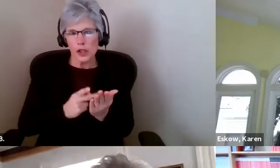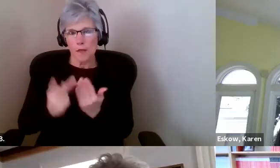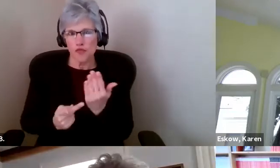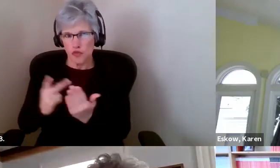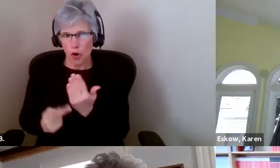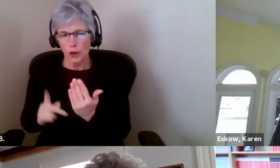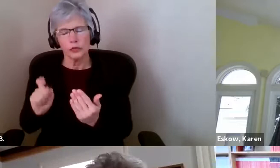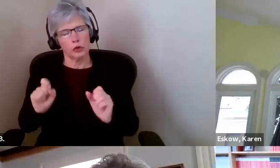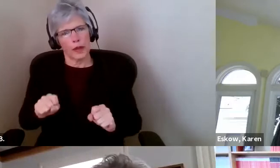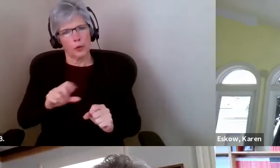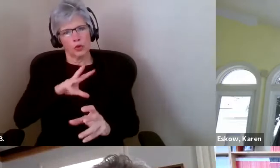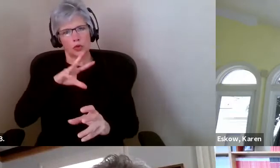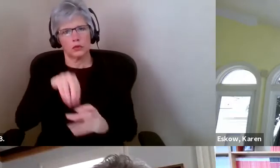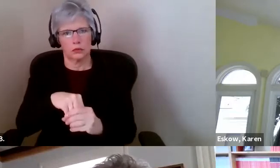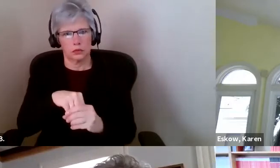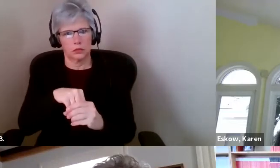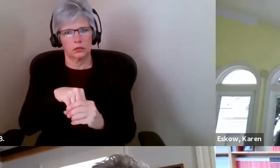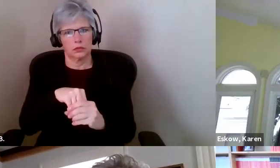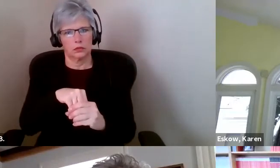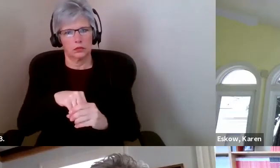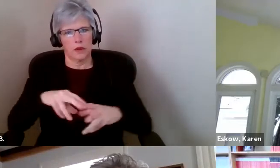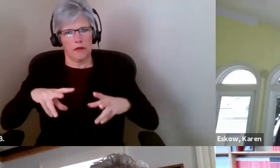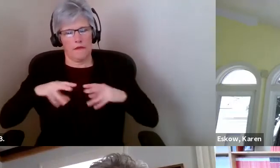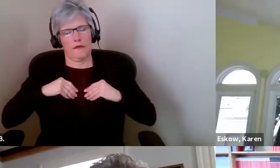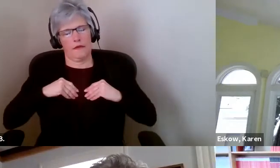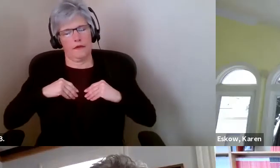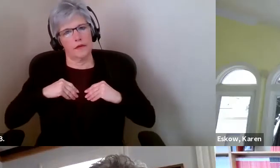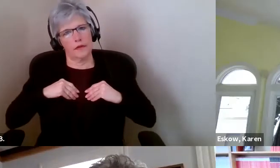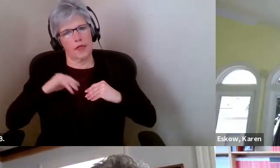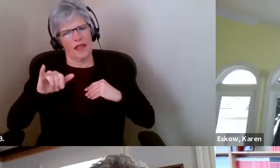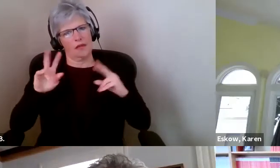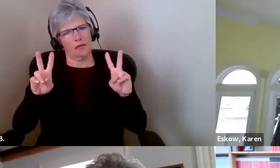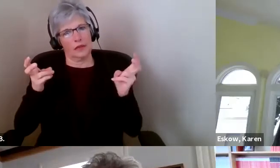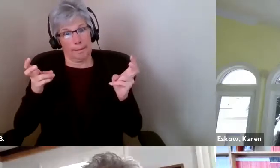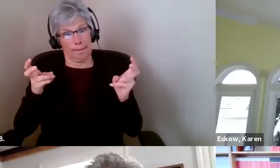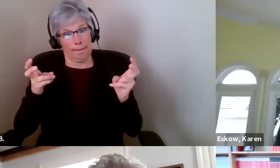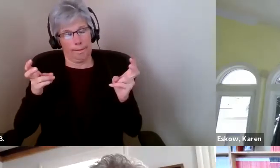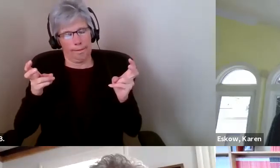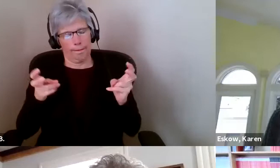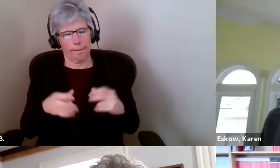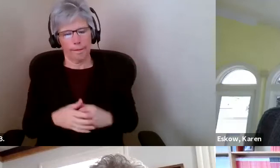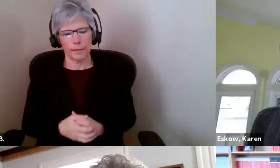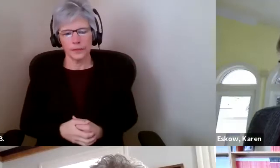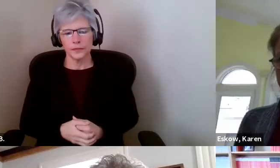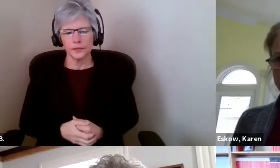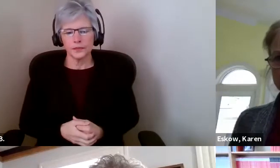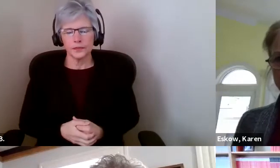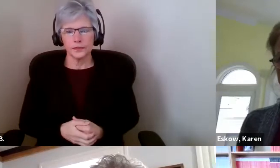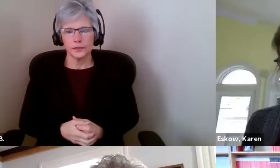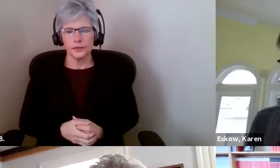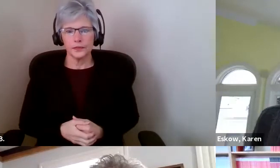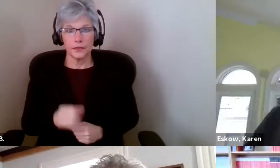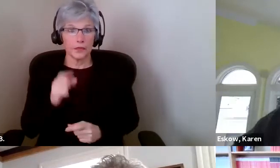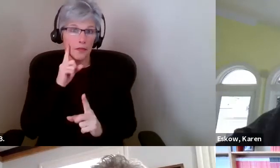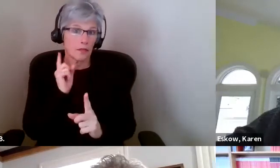engage and embrace this theme in a variety of ways, with the possibility of engaging in the